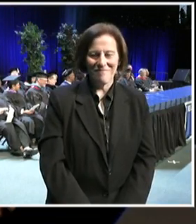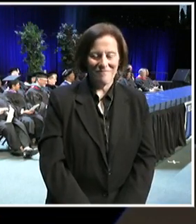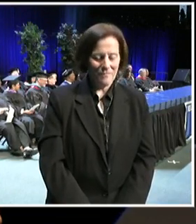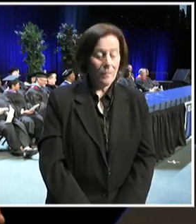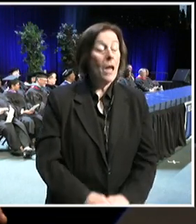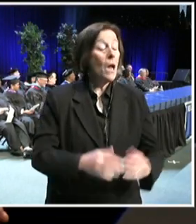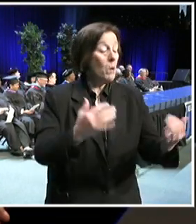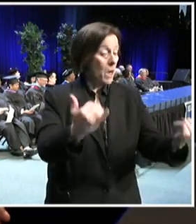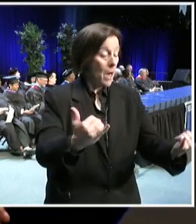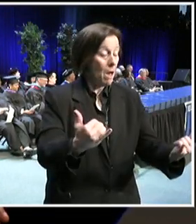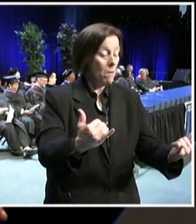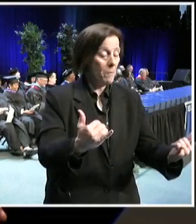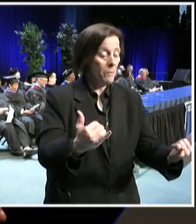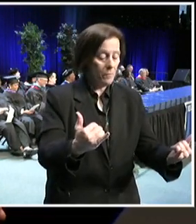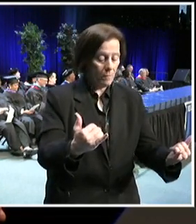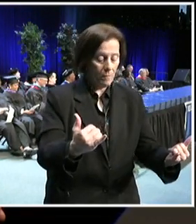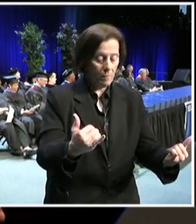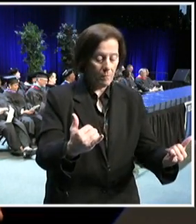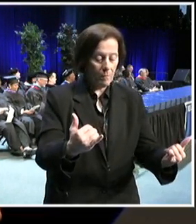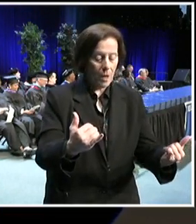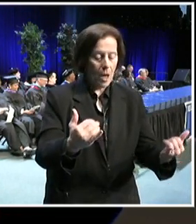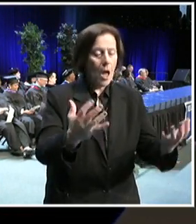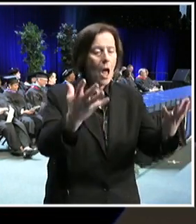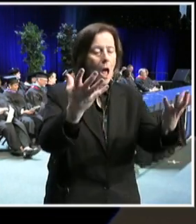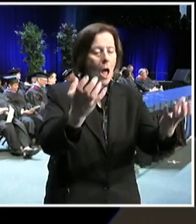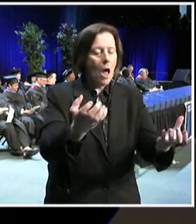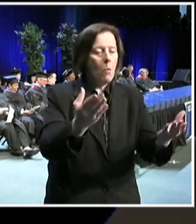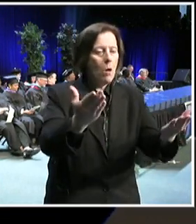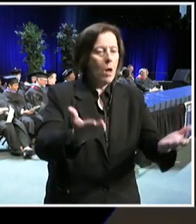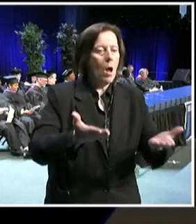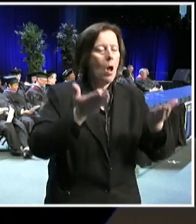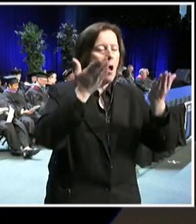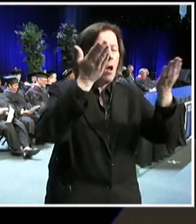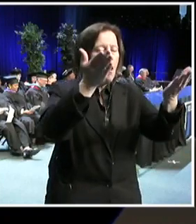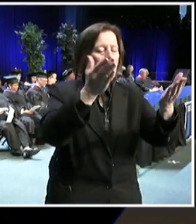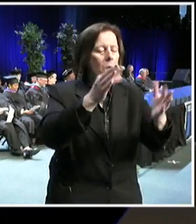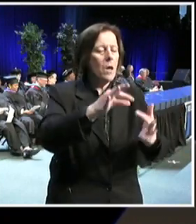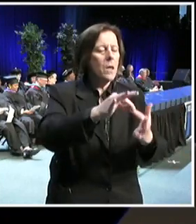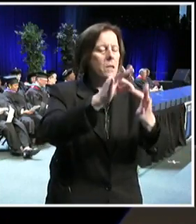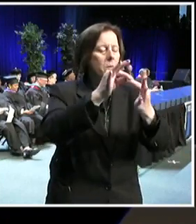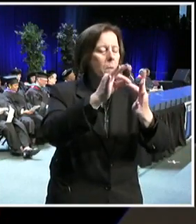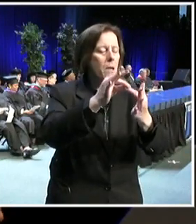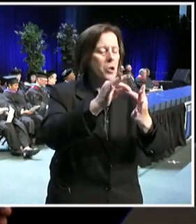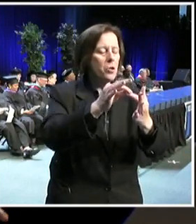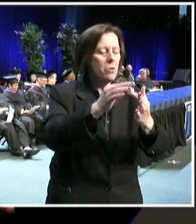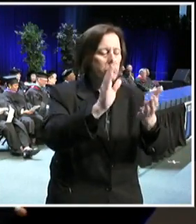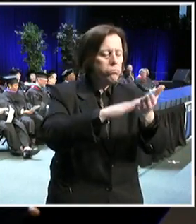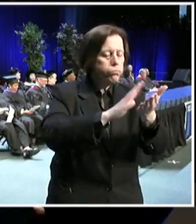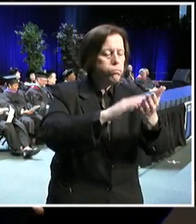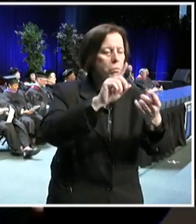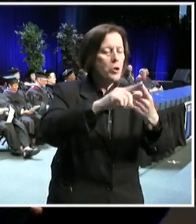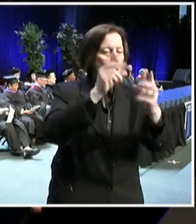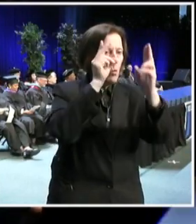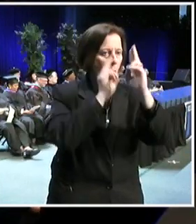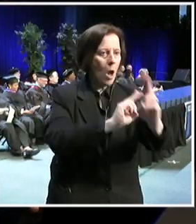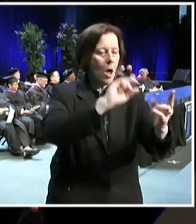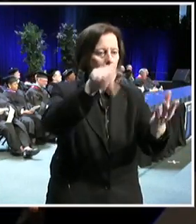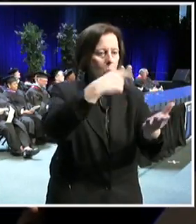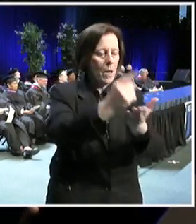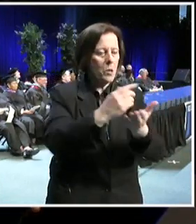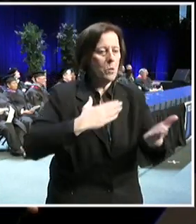At this time, I'd like to pay a special tribute to our honor graduates. Honor graduates, would you please stand?